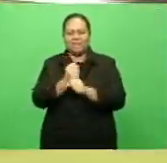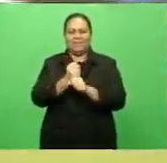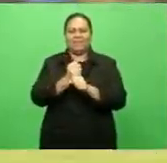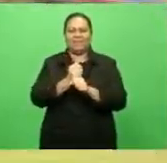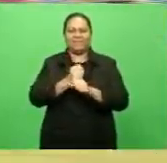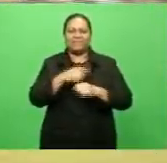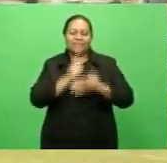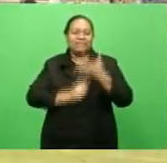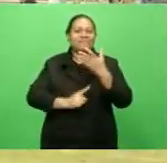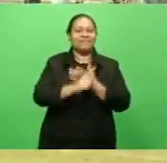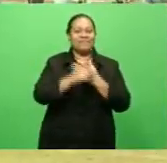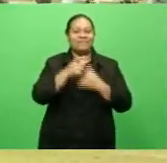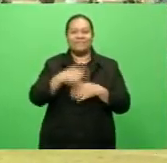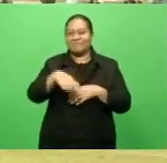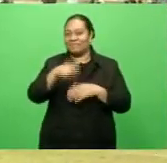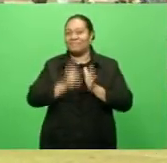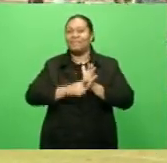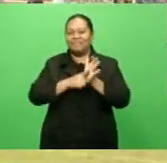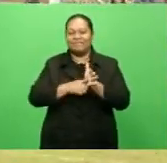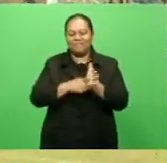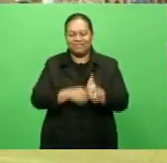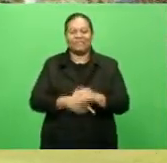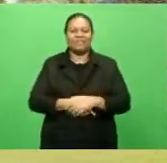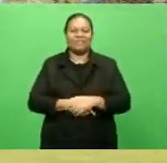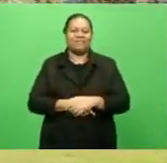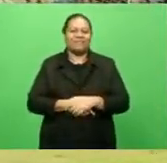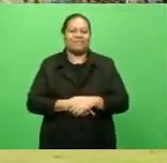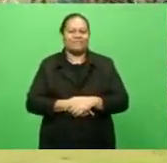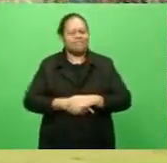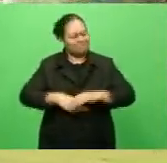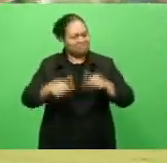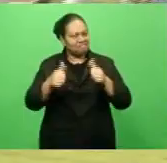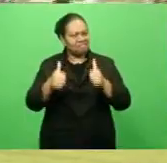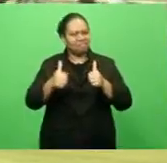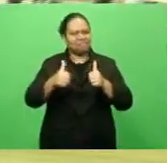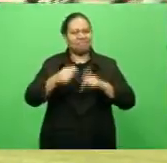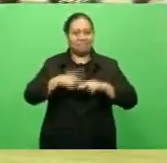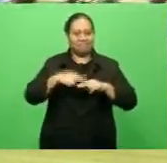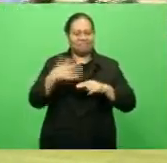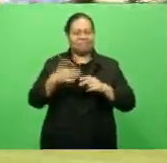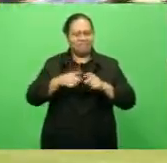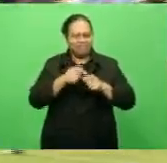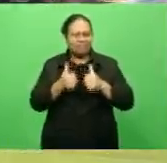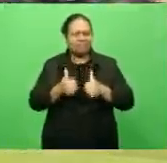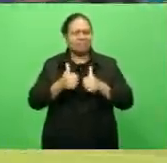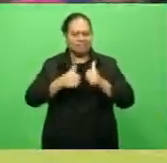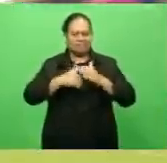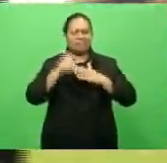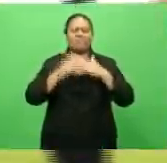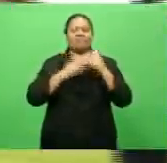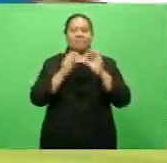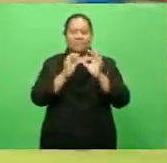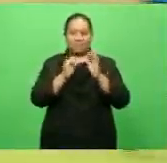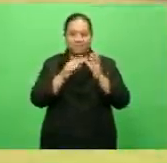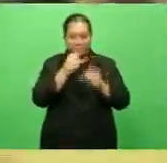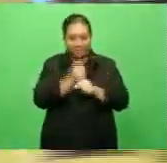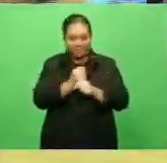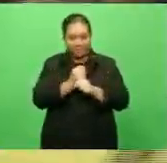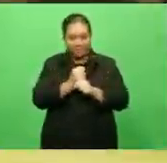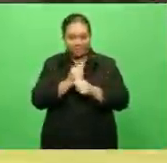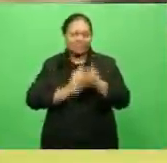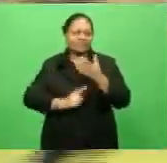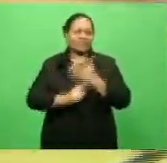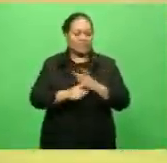Friday at Churchill Park in Lautoka. It was a good build-up match for the Battle of the Giant coming up. I know we're both in the